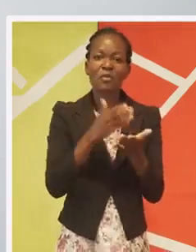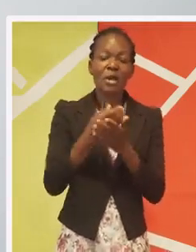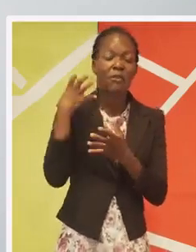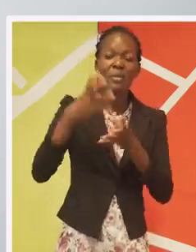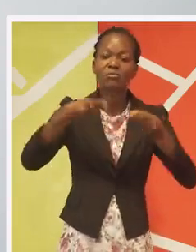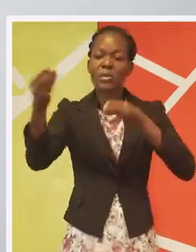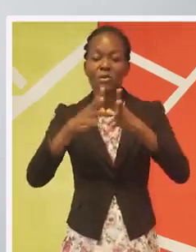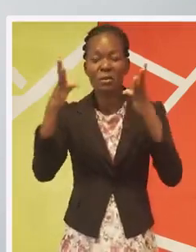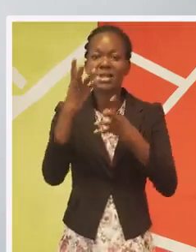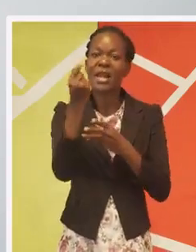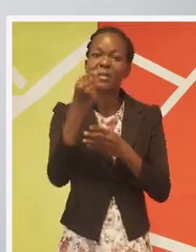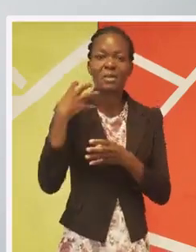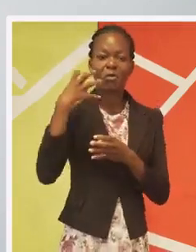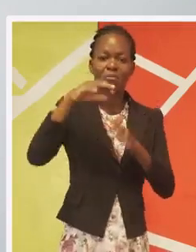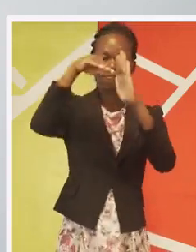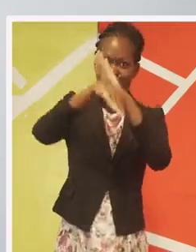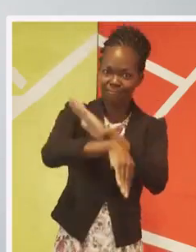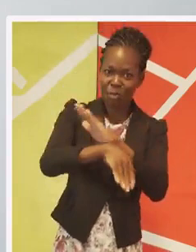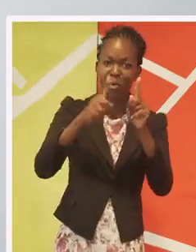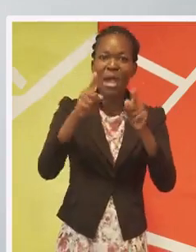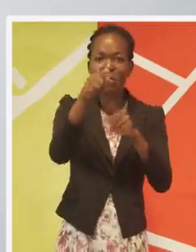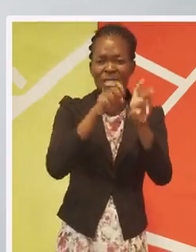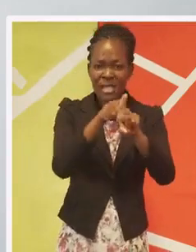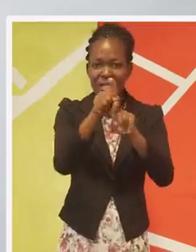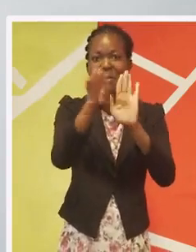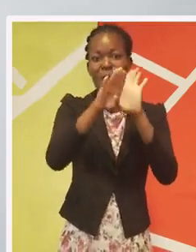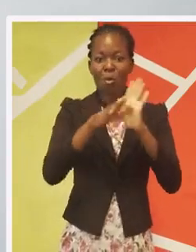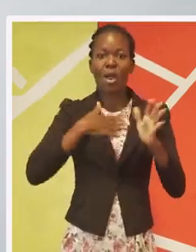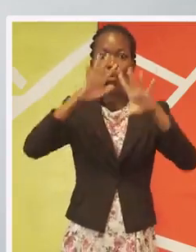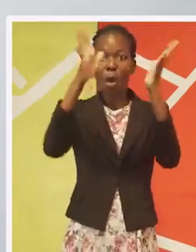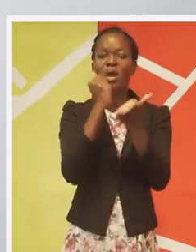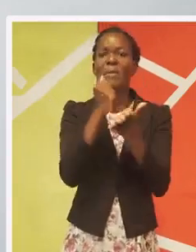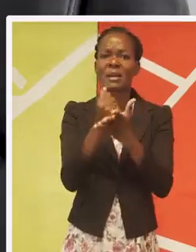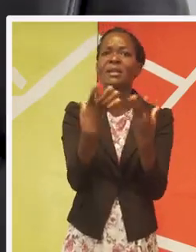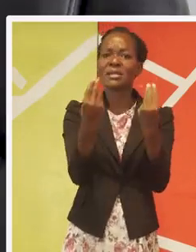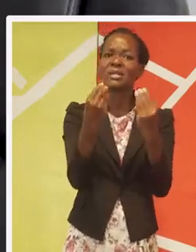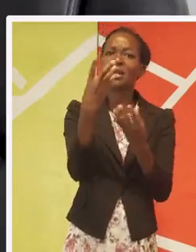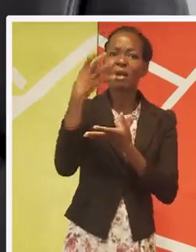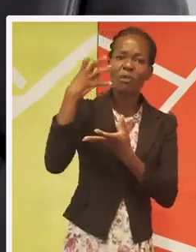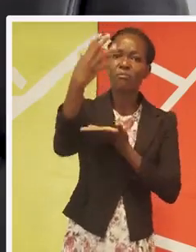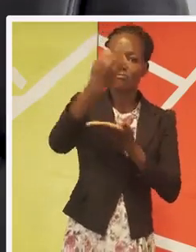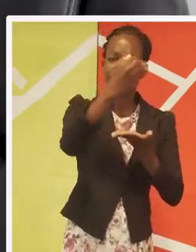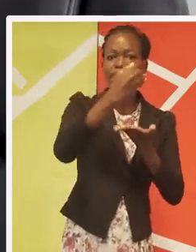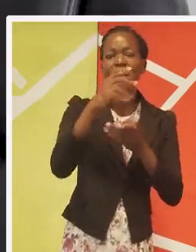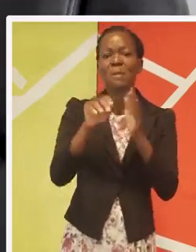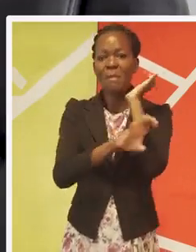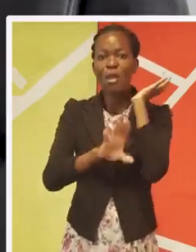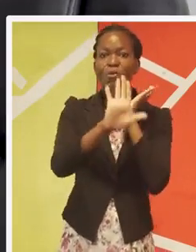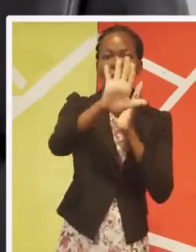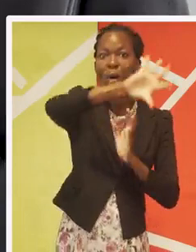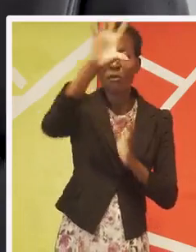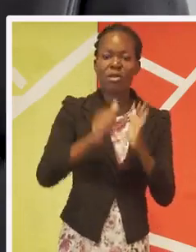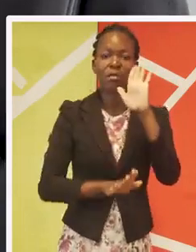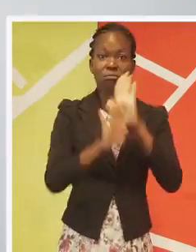is basically that, yes, the different countries have probably been put into an economic crisis. If they implement the structural